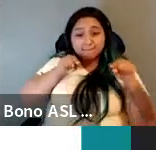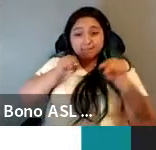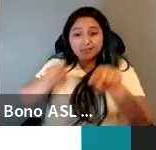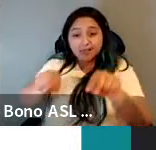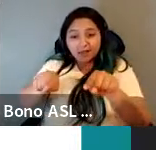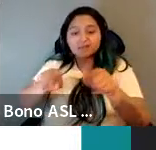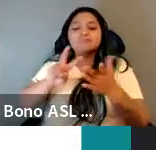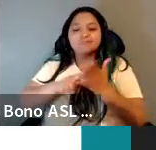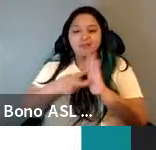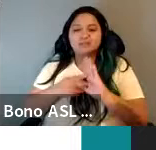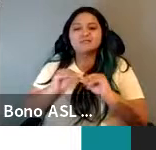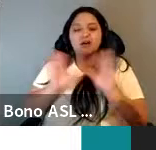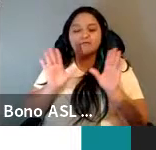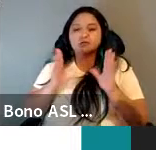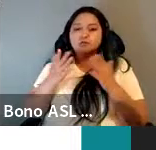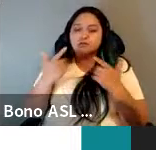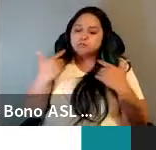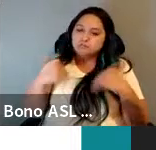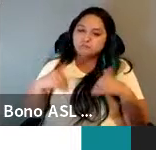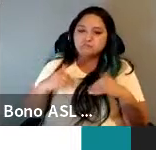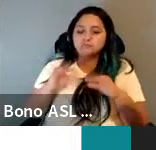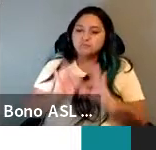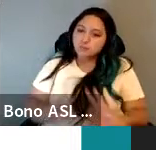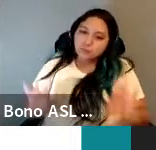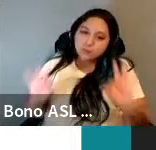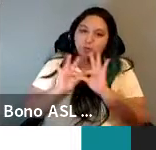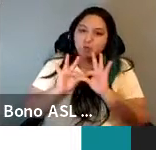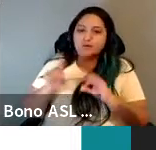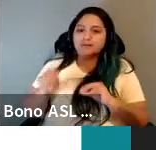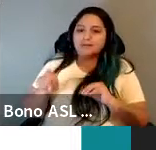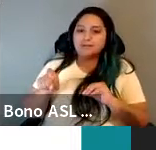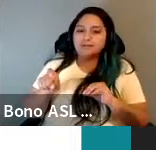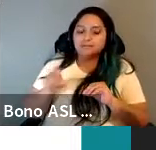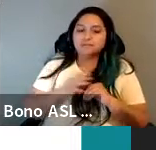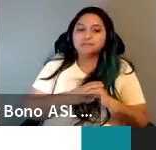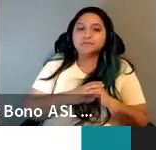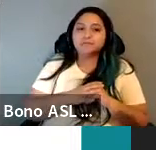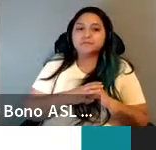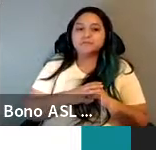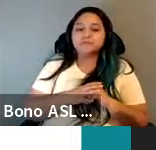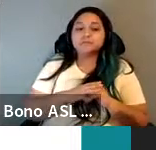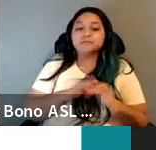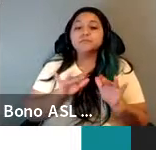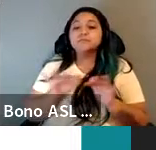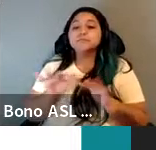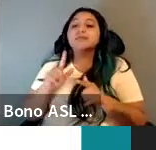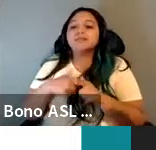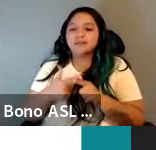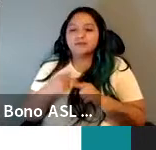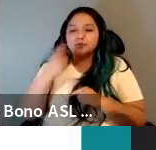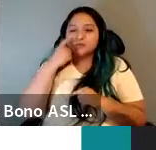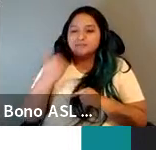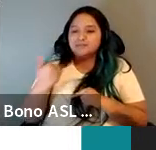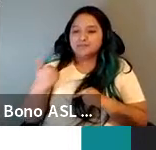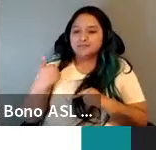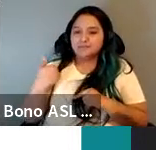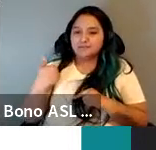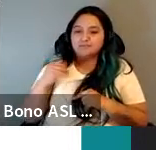need was. And this culminated into what recently happened, which is the supplemental